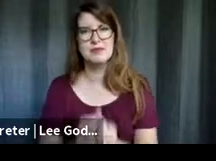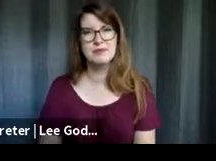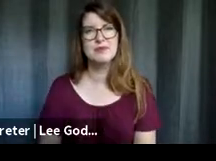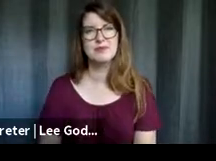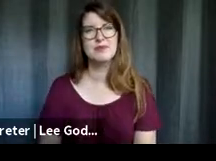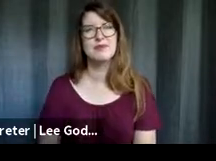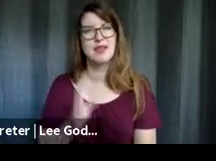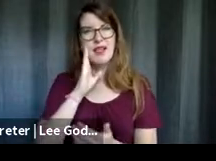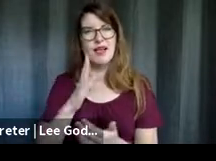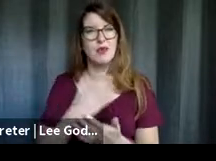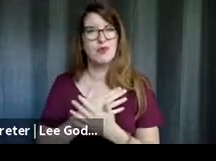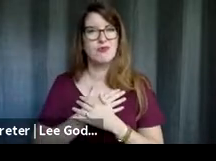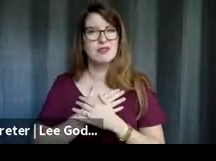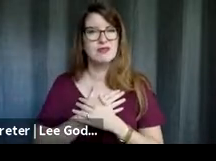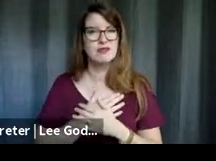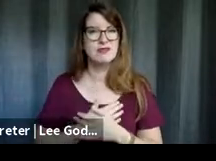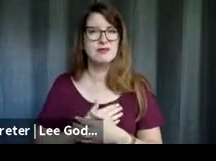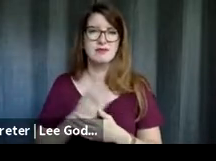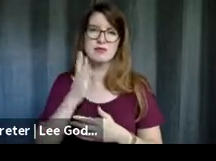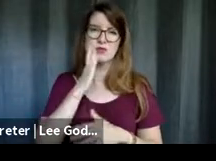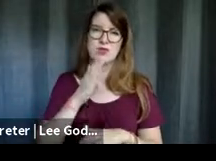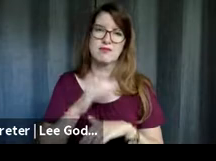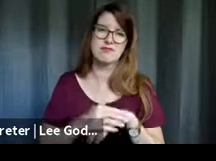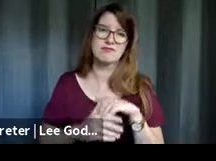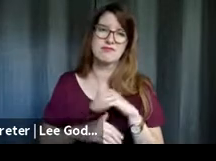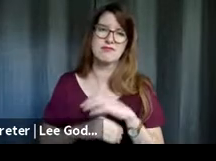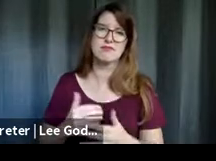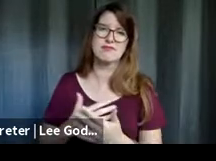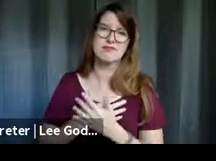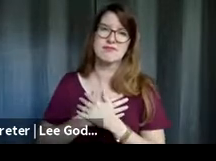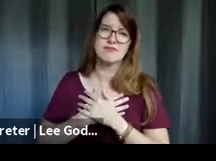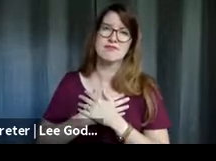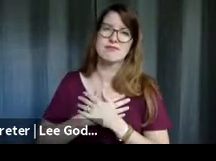together. I will rest. I will